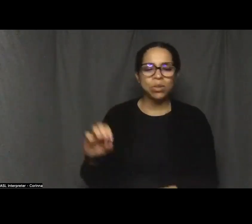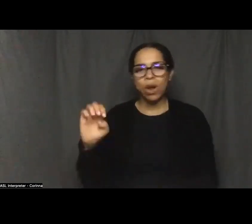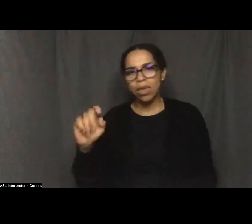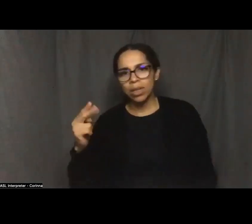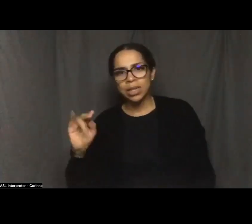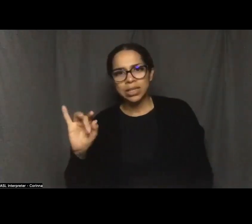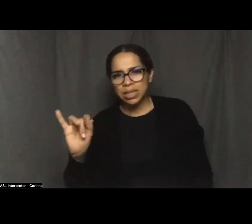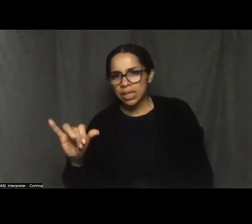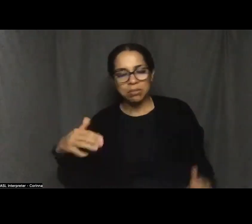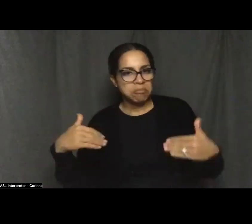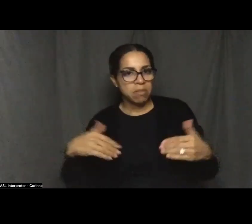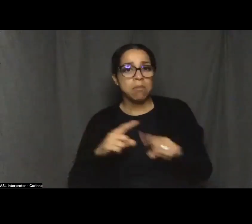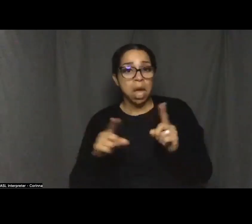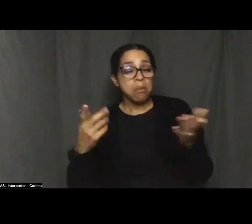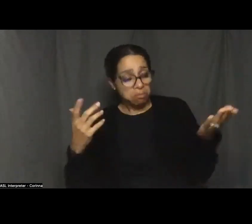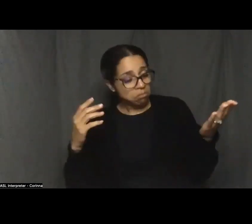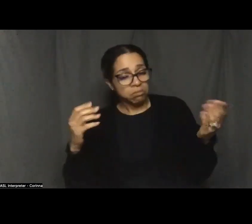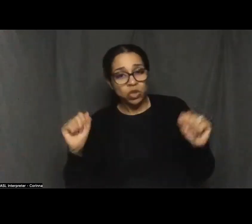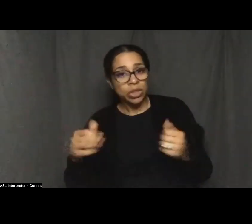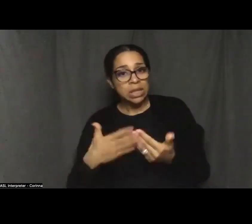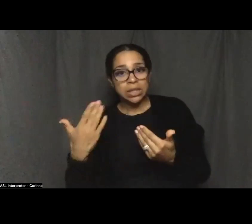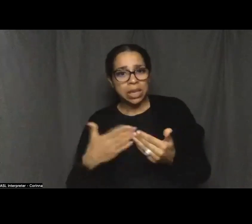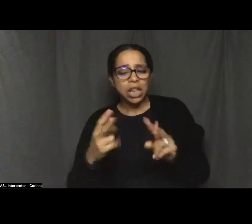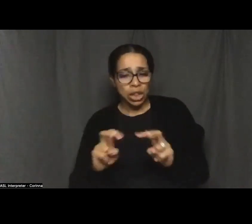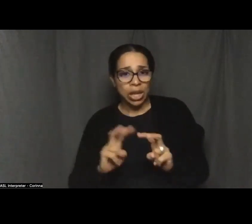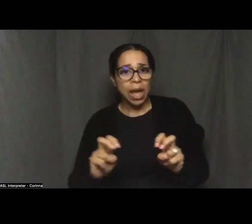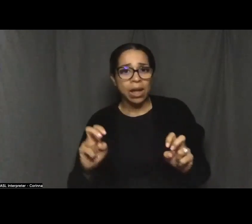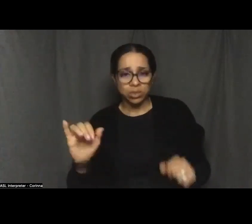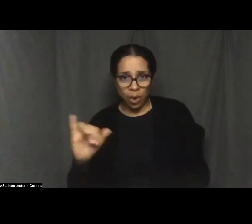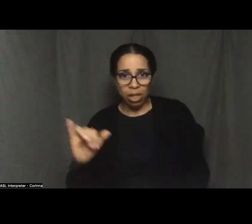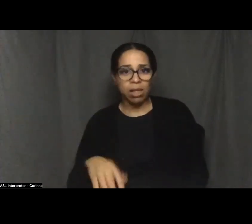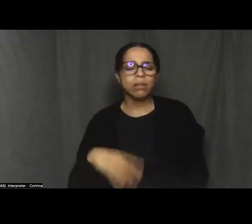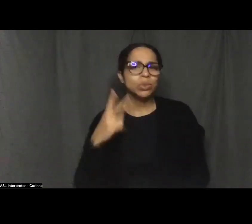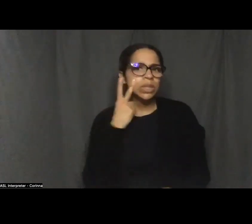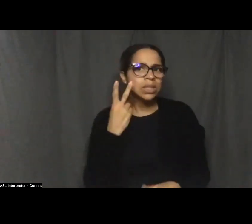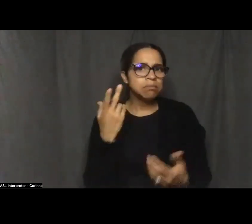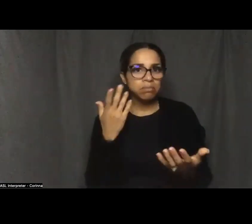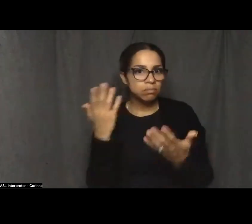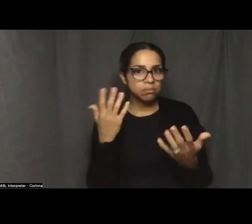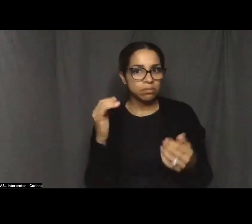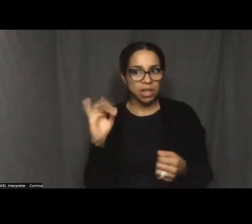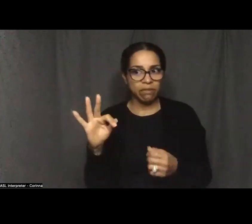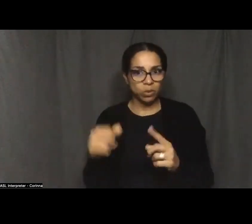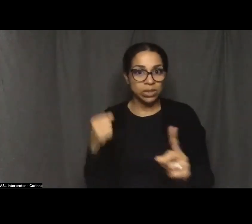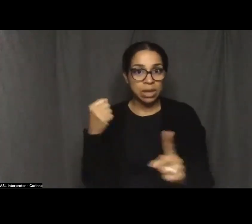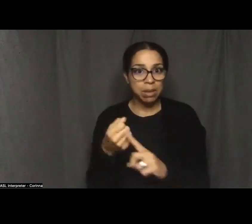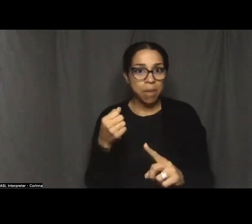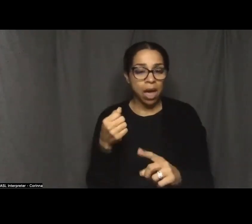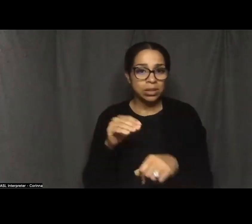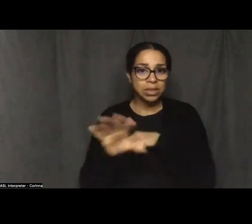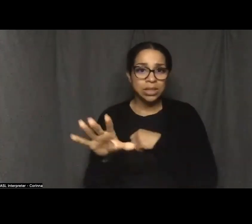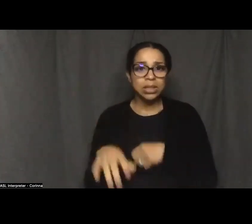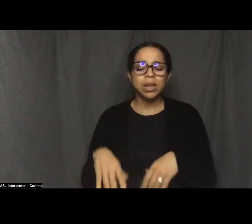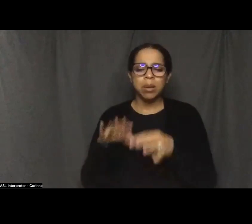that is something that we can easily look at as well for this one and see how, if it was impacted. Based on